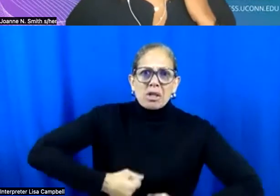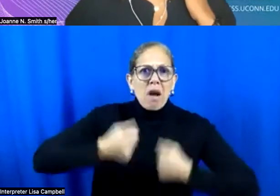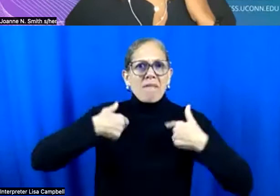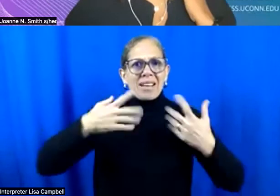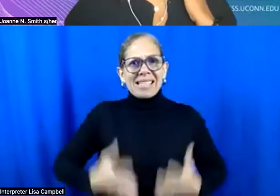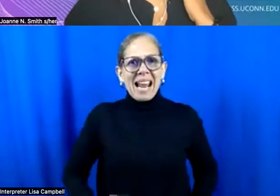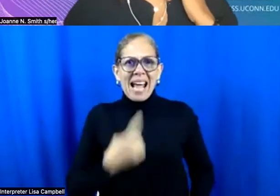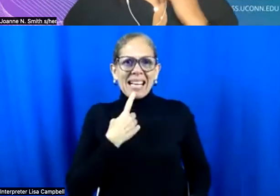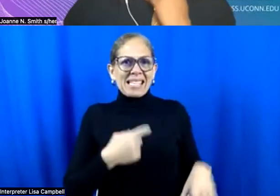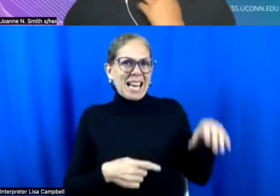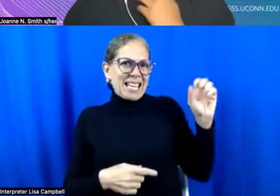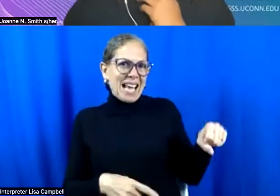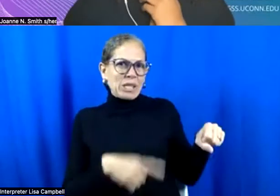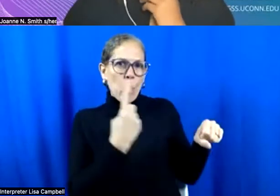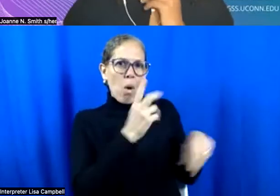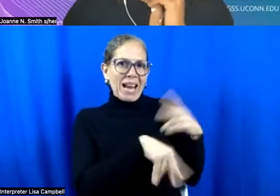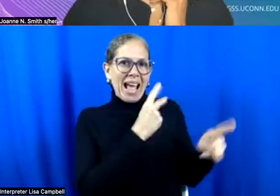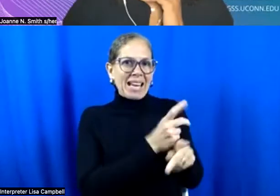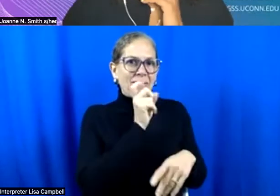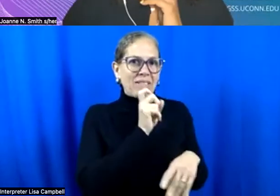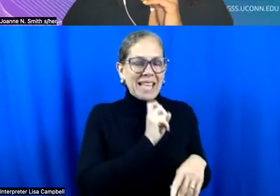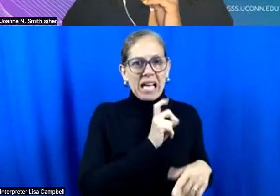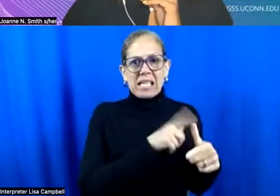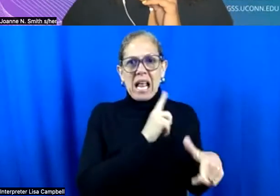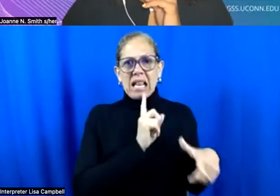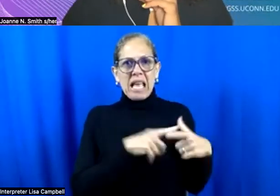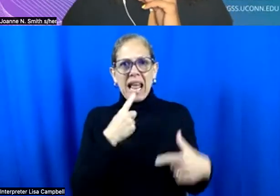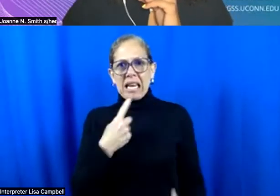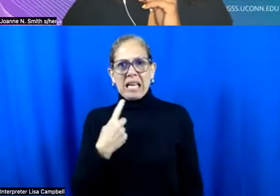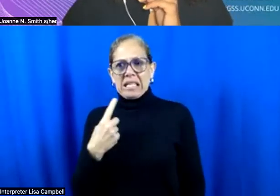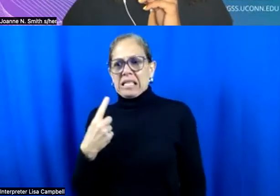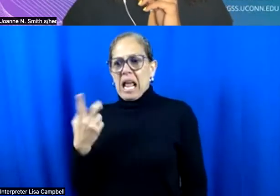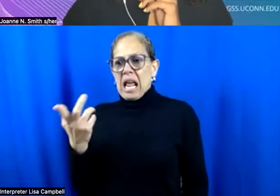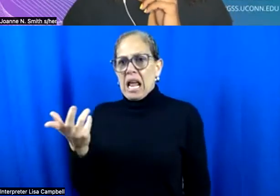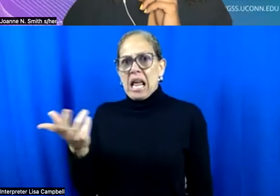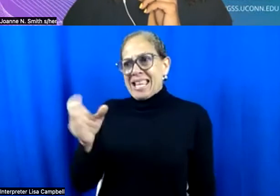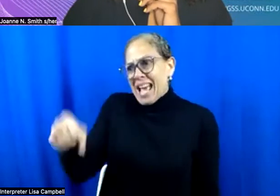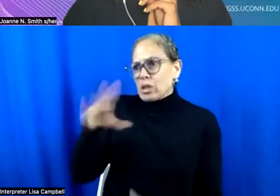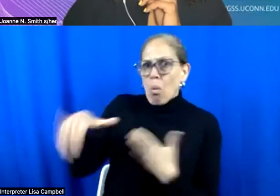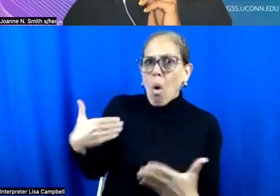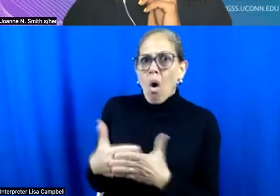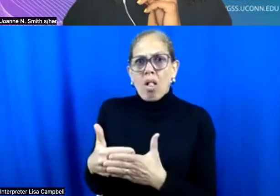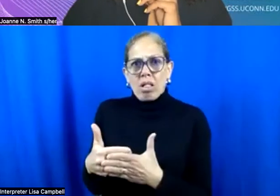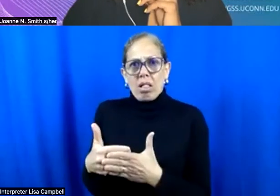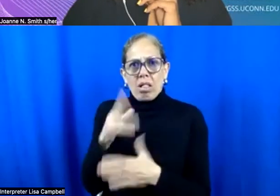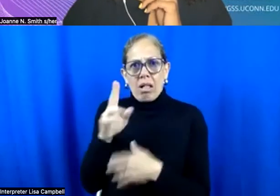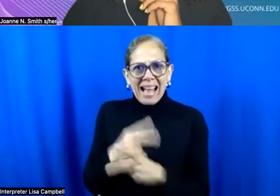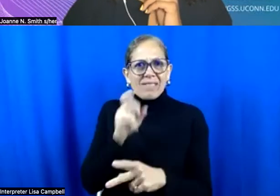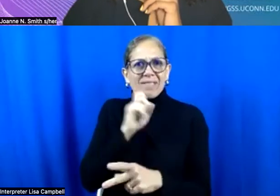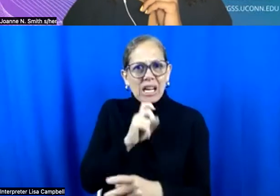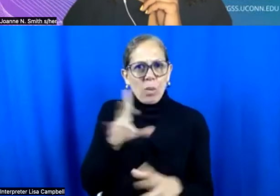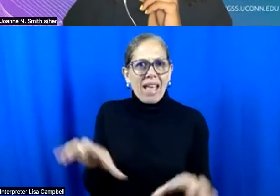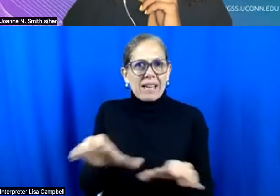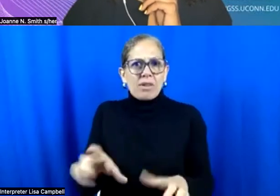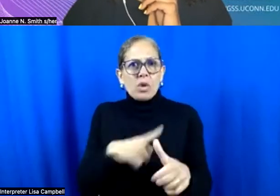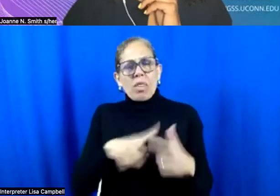to one form of sexual activity, and I didn't say yes to all forms of sexual activity, or I went on